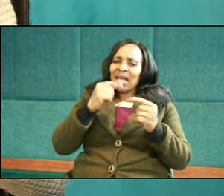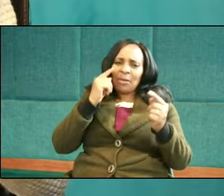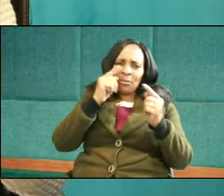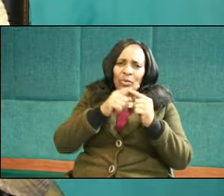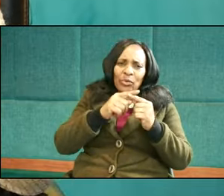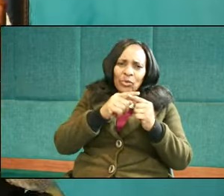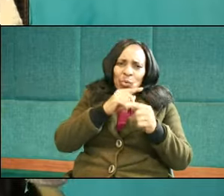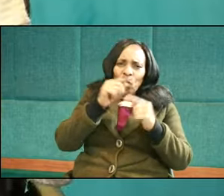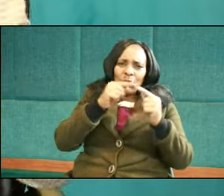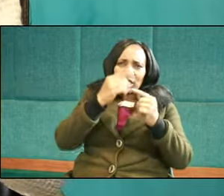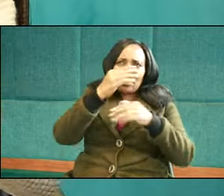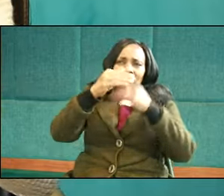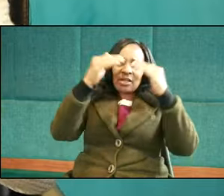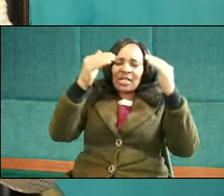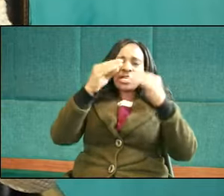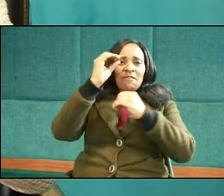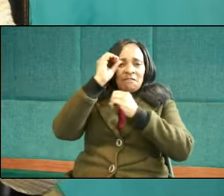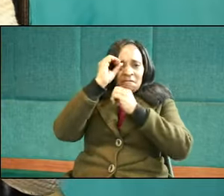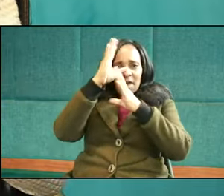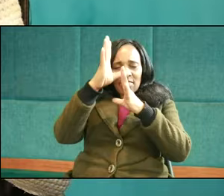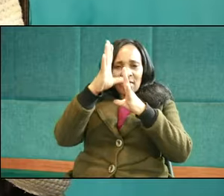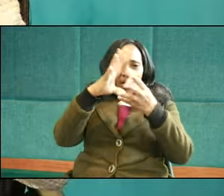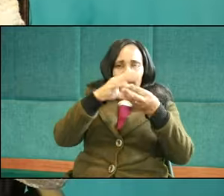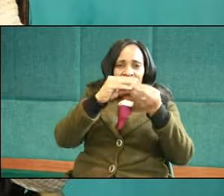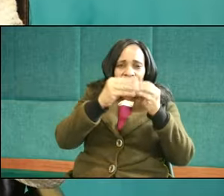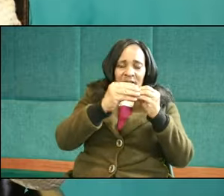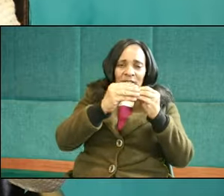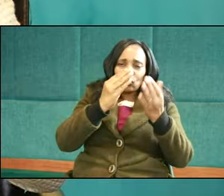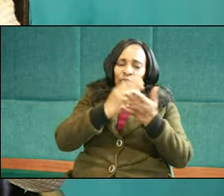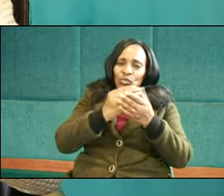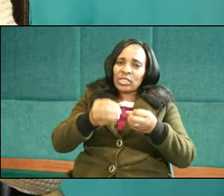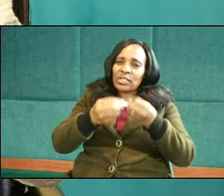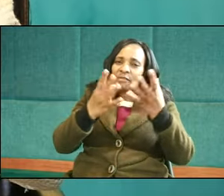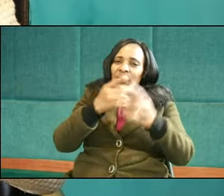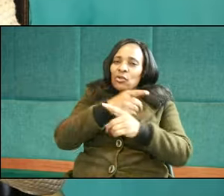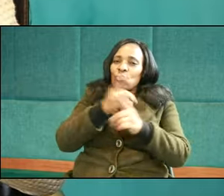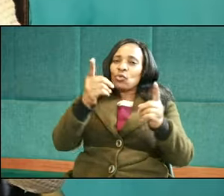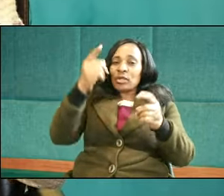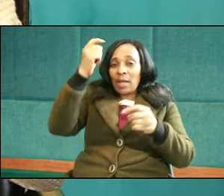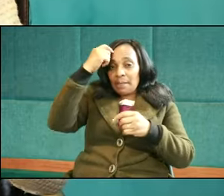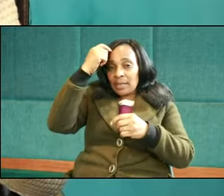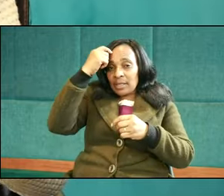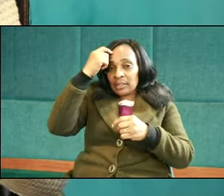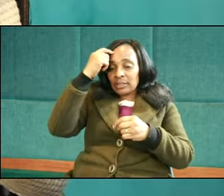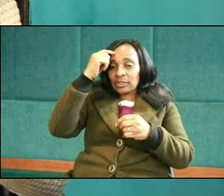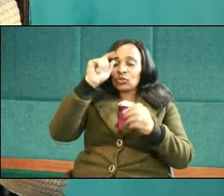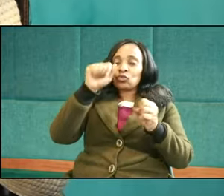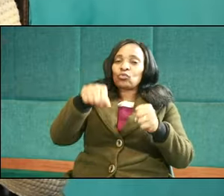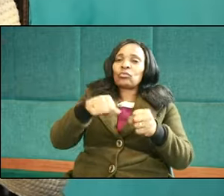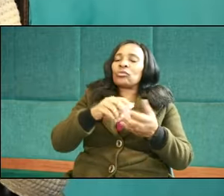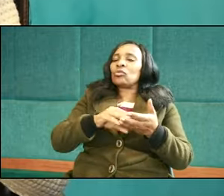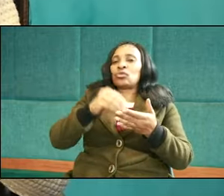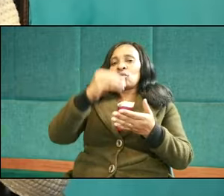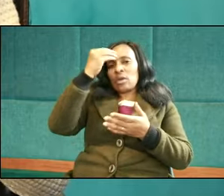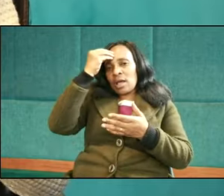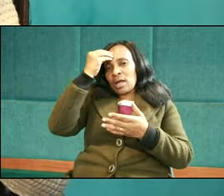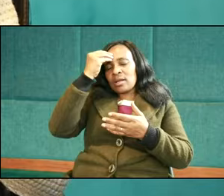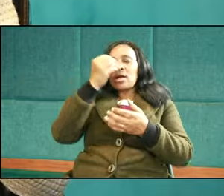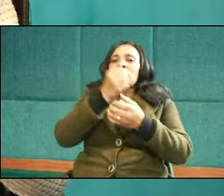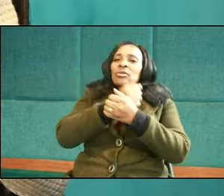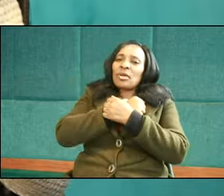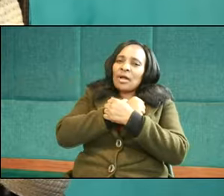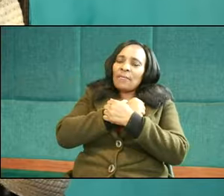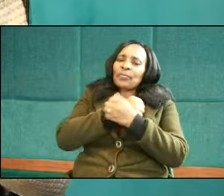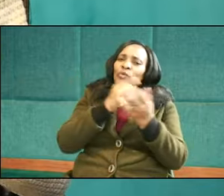when the Heavenly Father, our Creator, has truly given you this ability to live, a chance